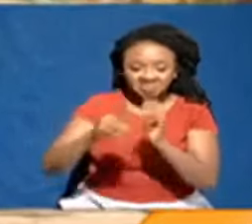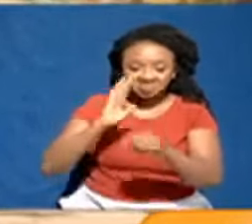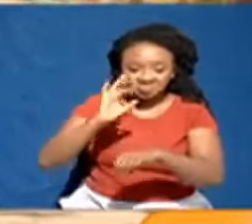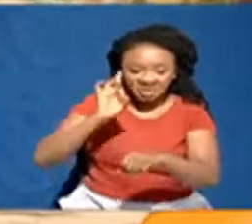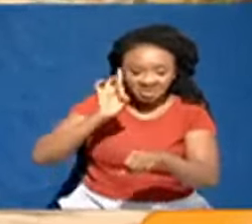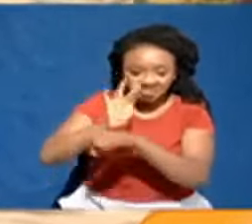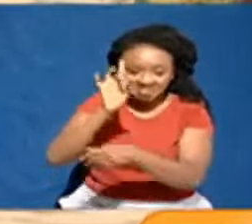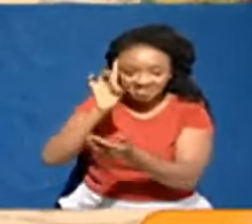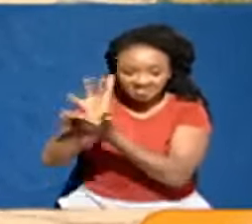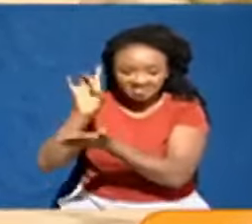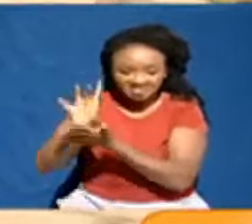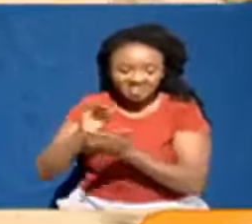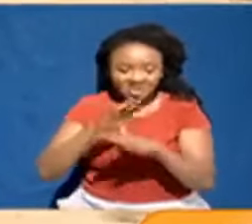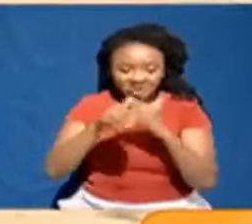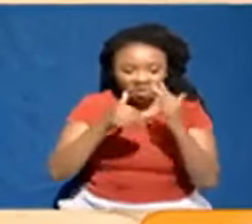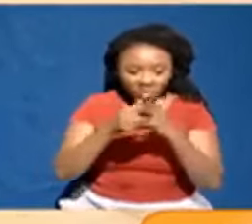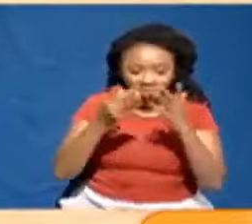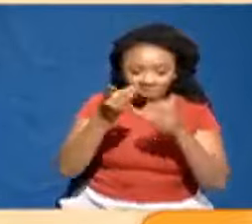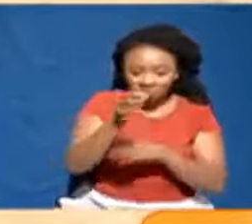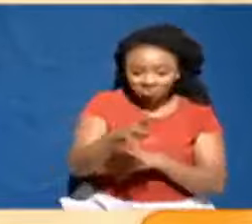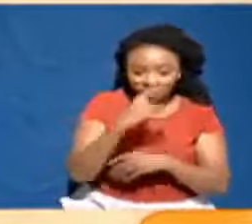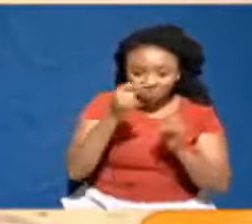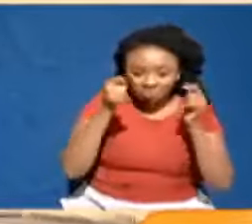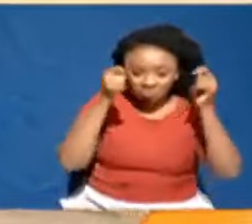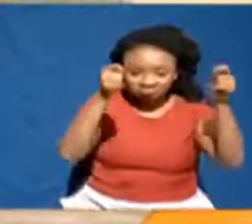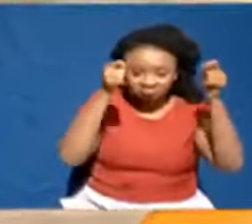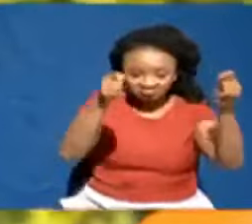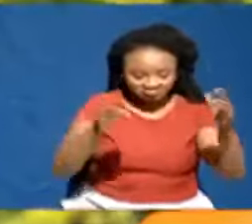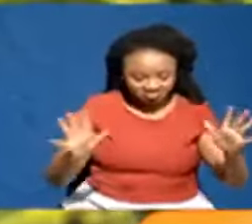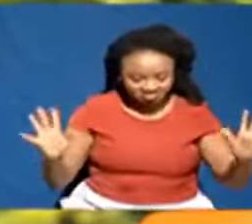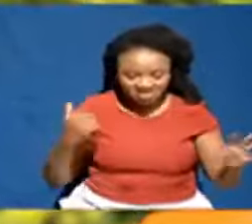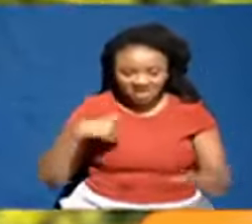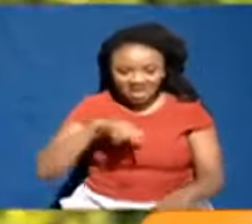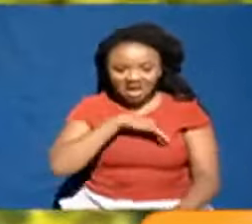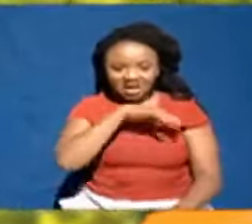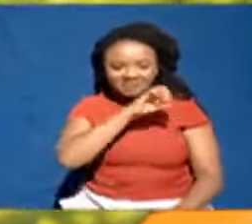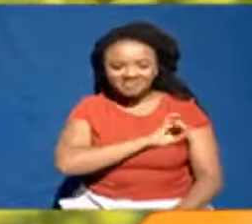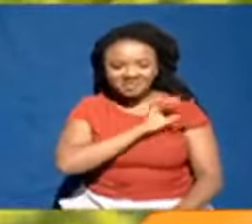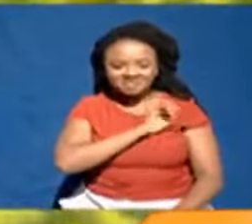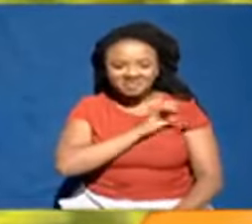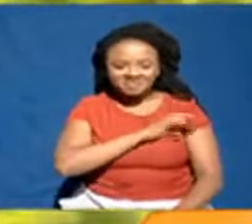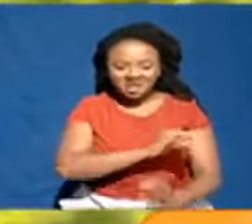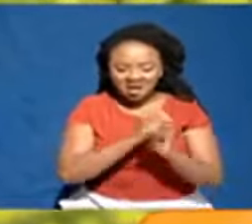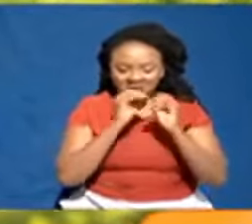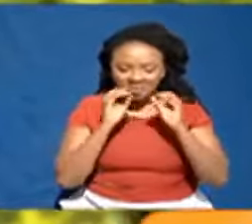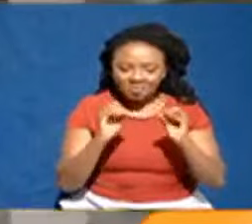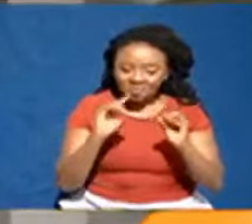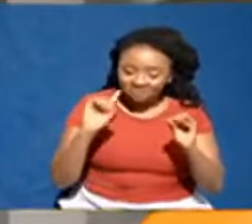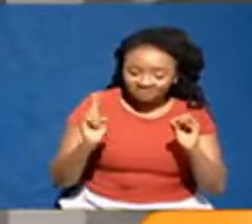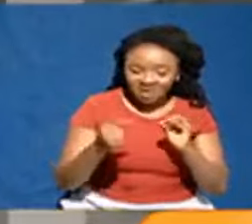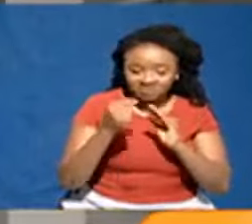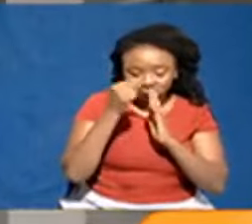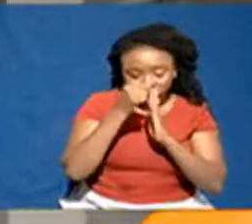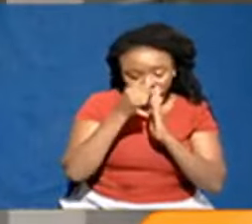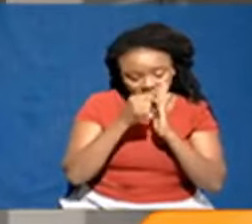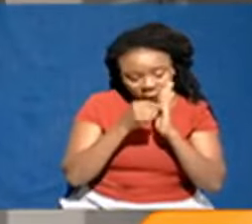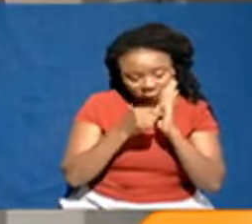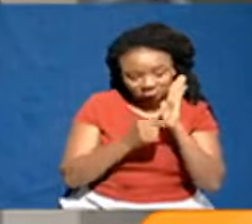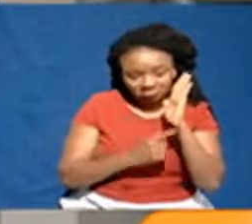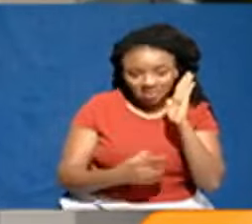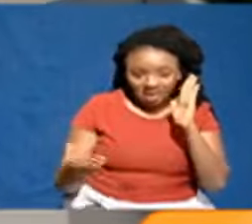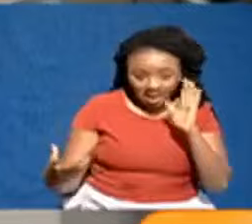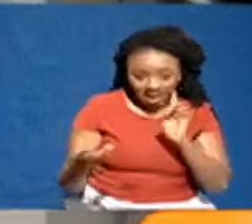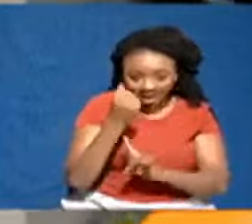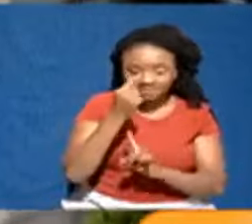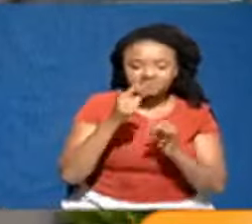firing striking doctors, insisting that they will not budge until all their demands are fully met and a satisfactory